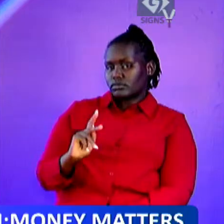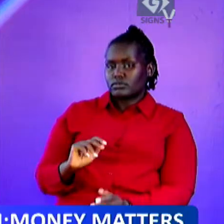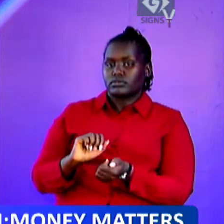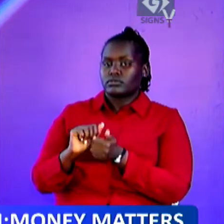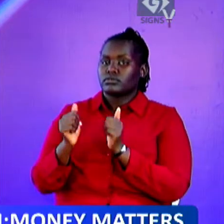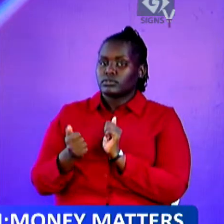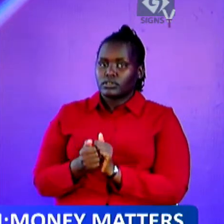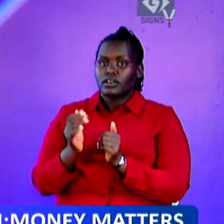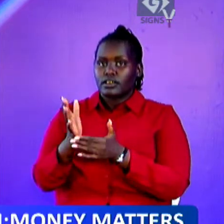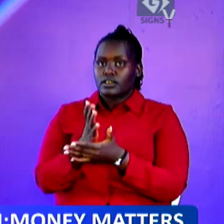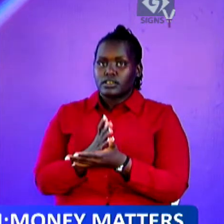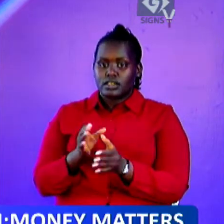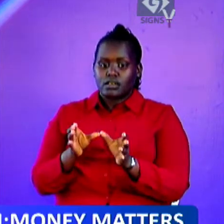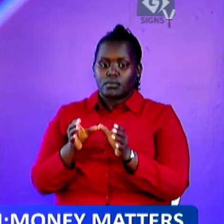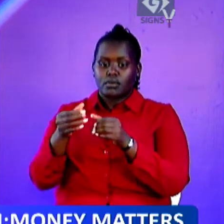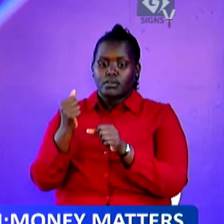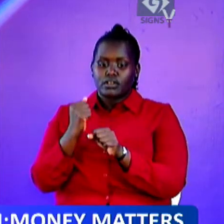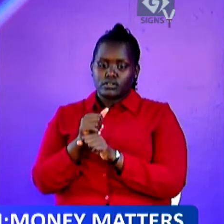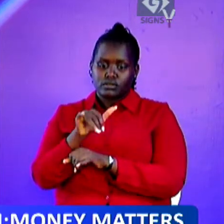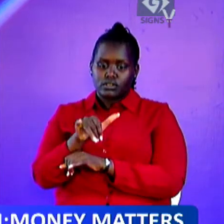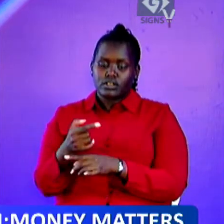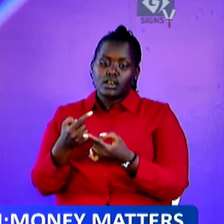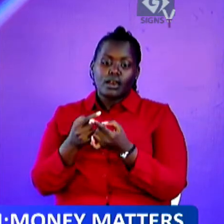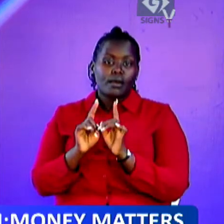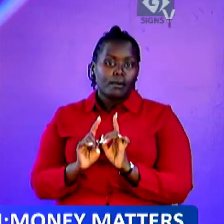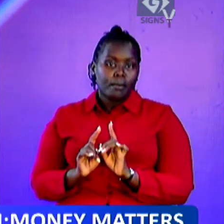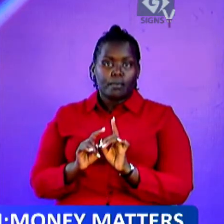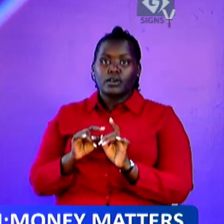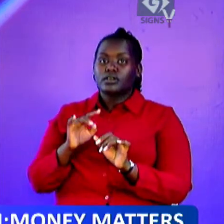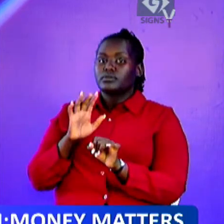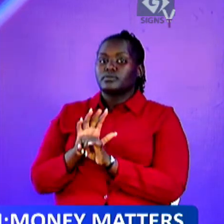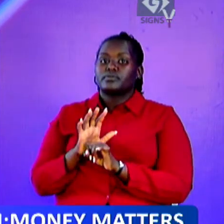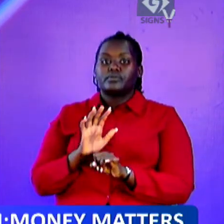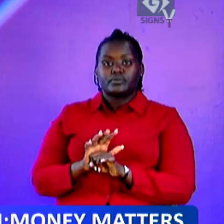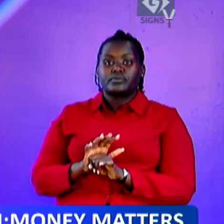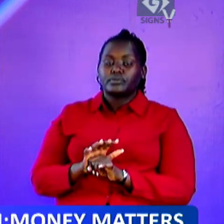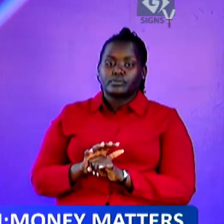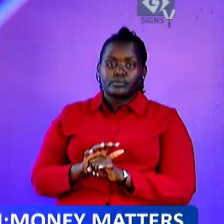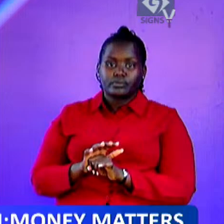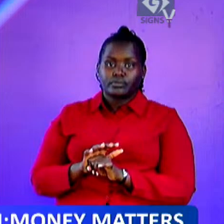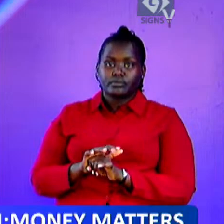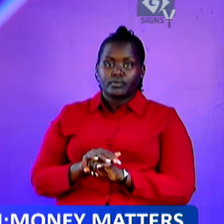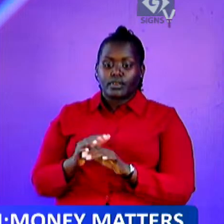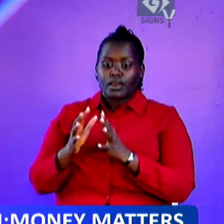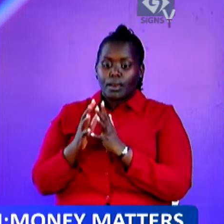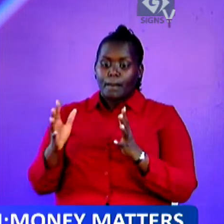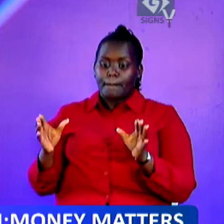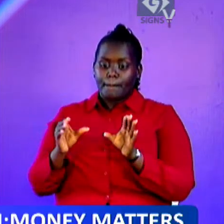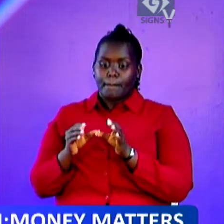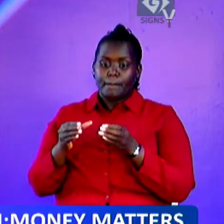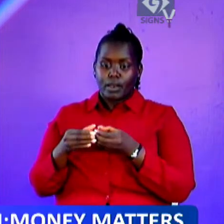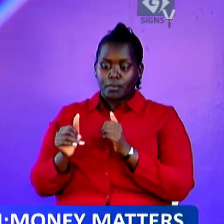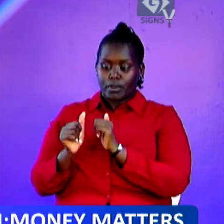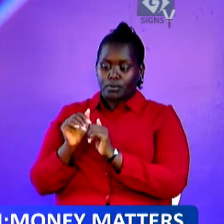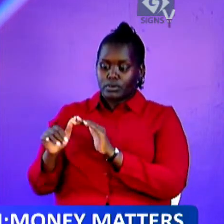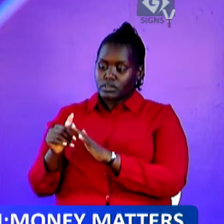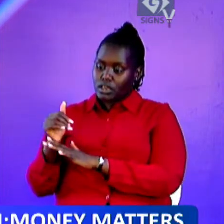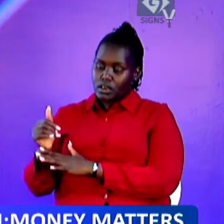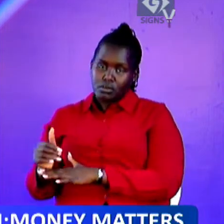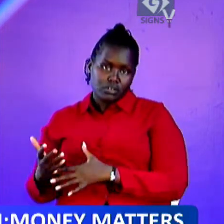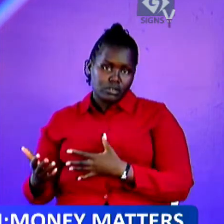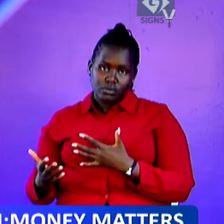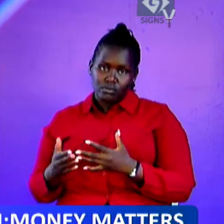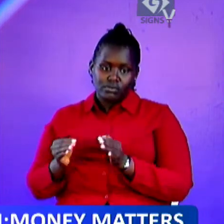do. Yeah. But a lot of big companies are also out there and are not